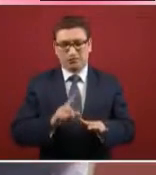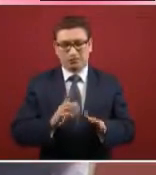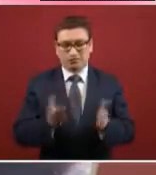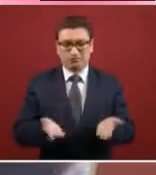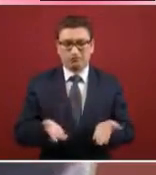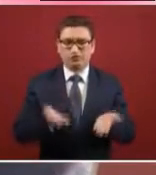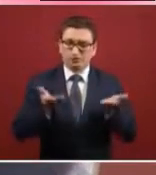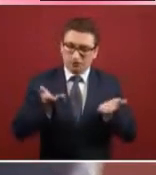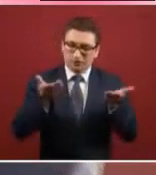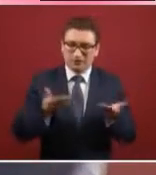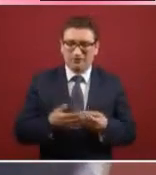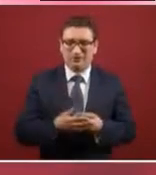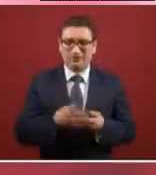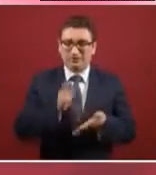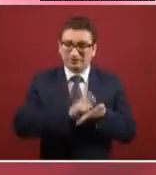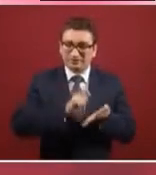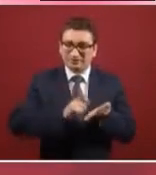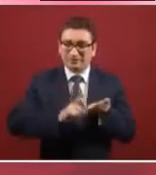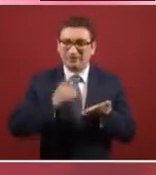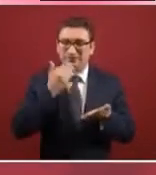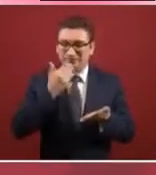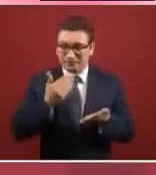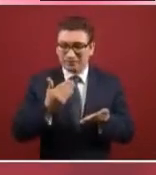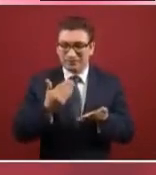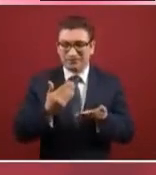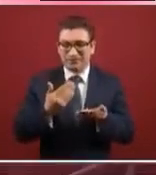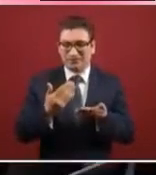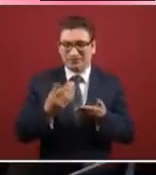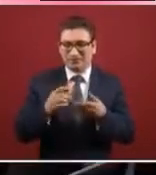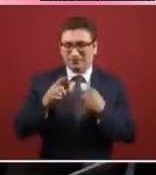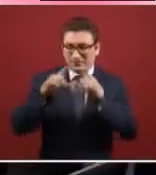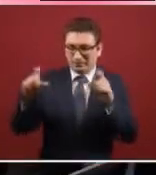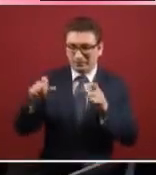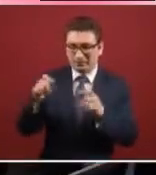should o sea, be raised. Escribe bien, sí, write como, correctly.